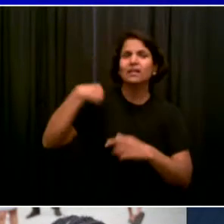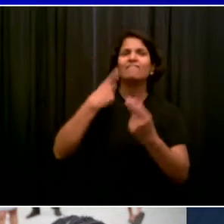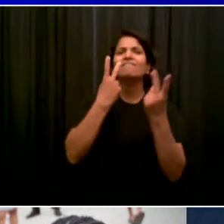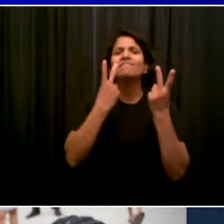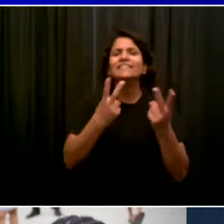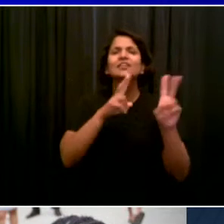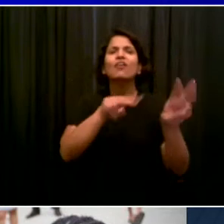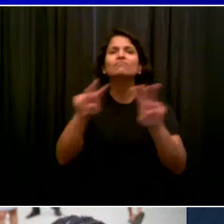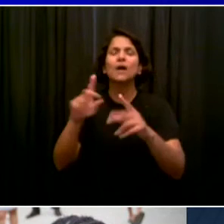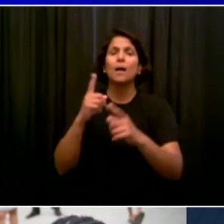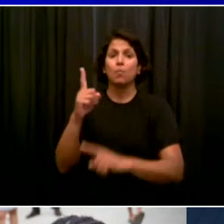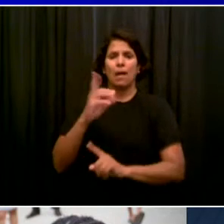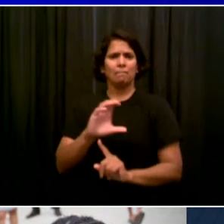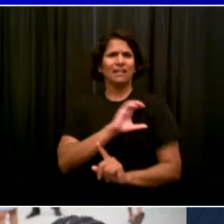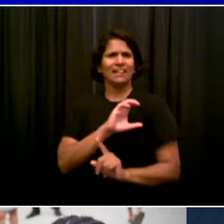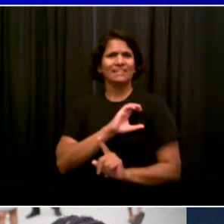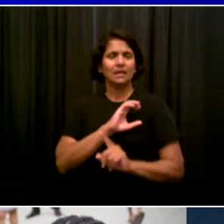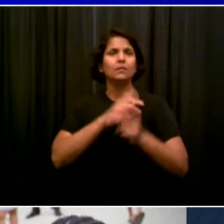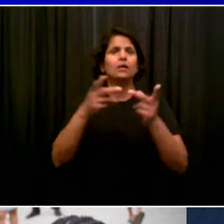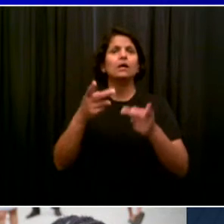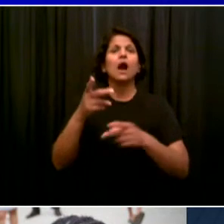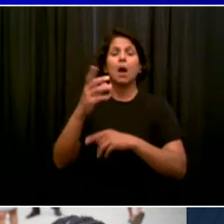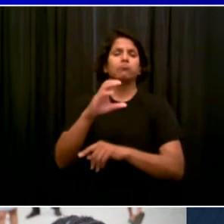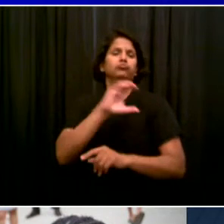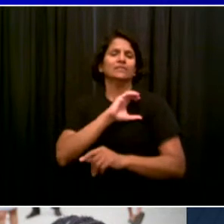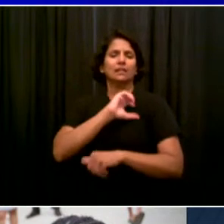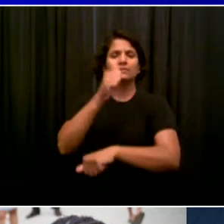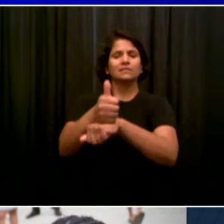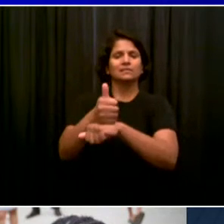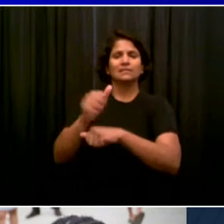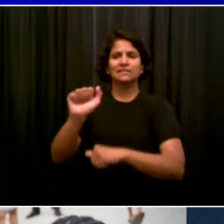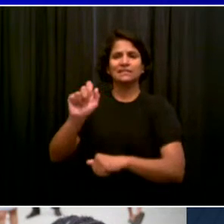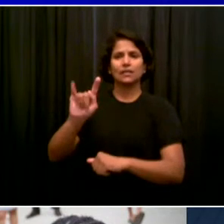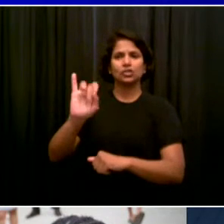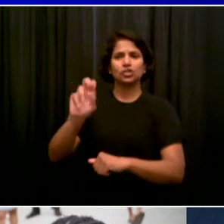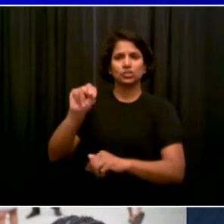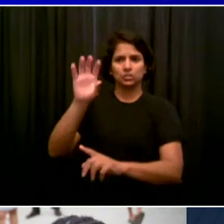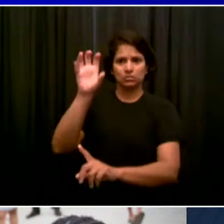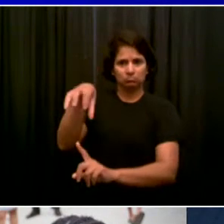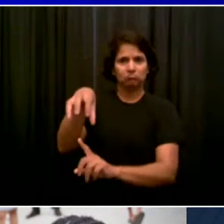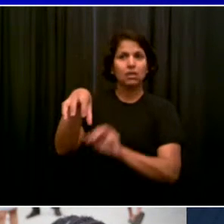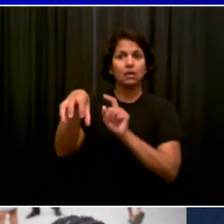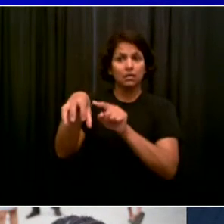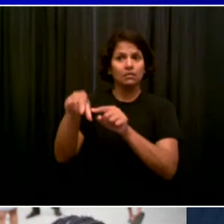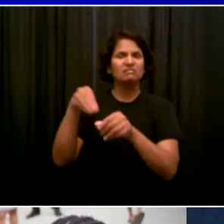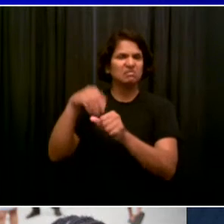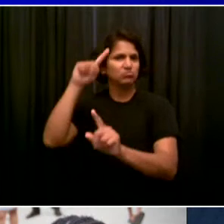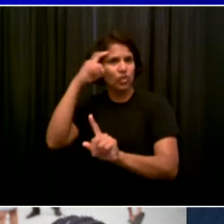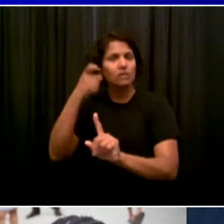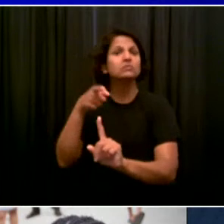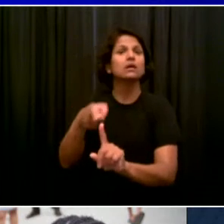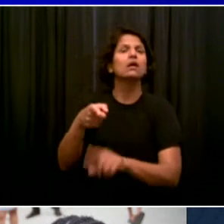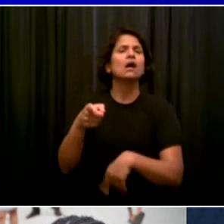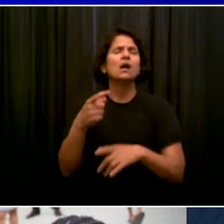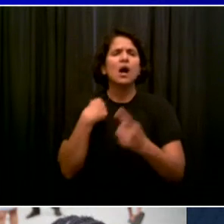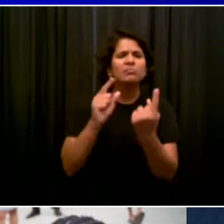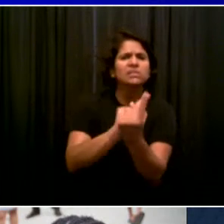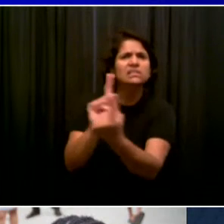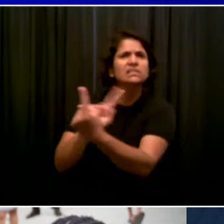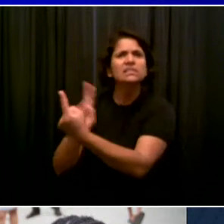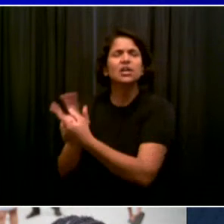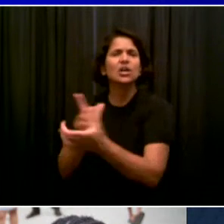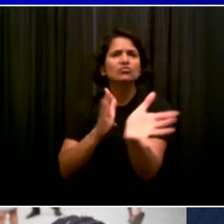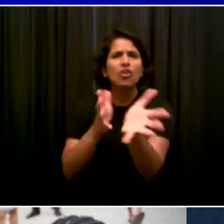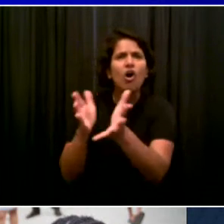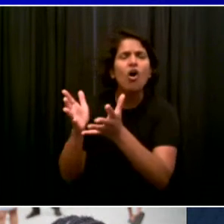Bronx. Community members out in force to support the police, to work with the police there to support the community.